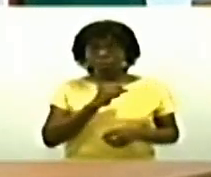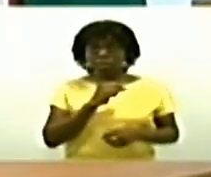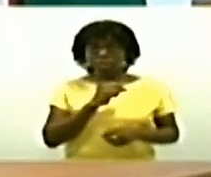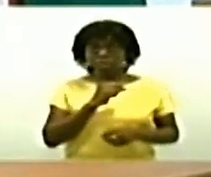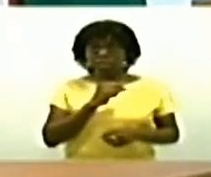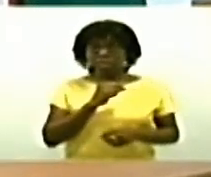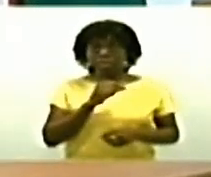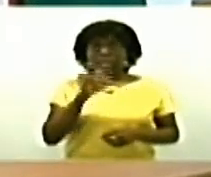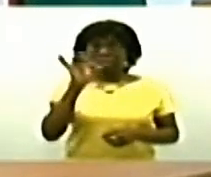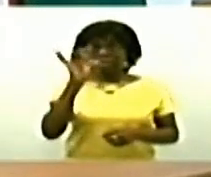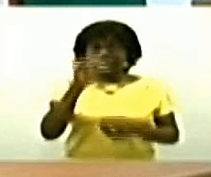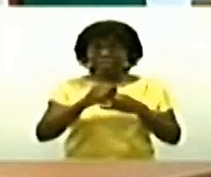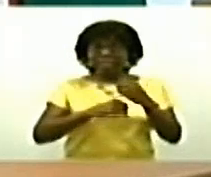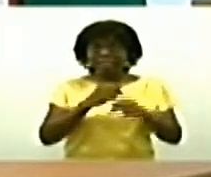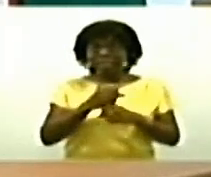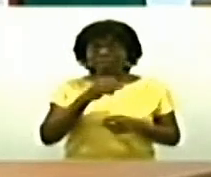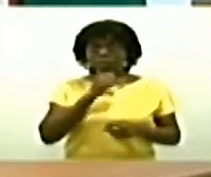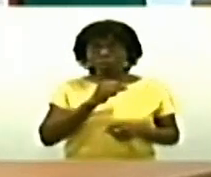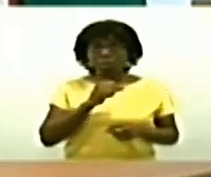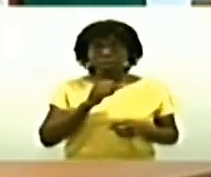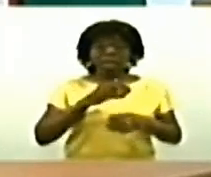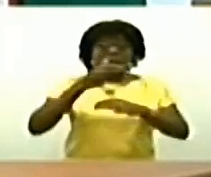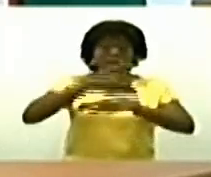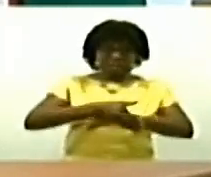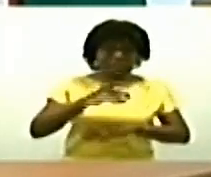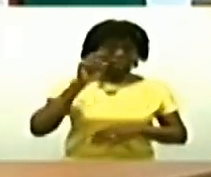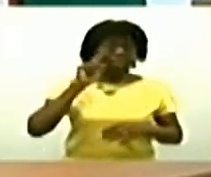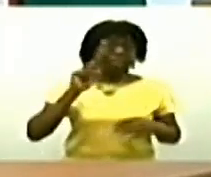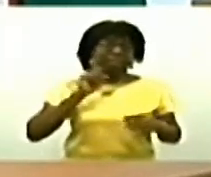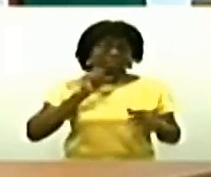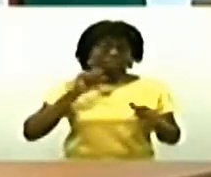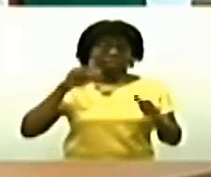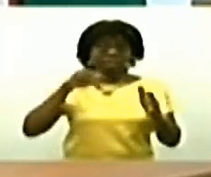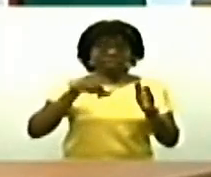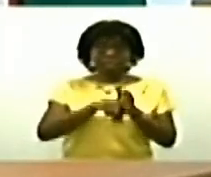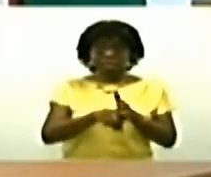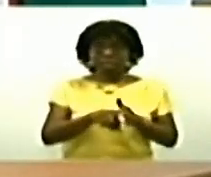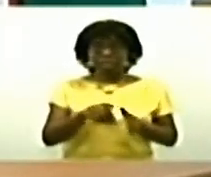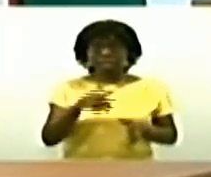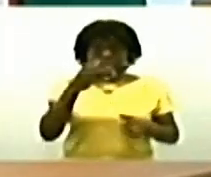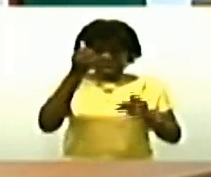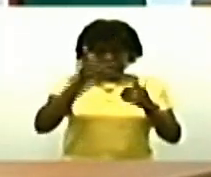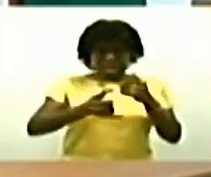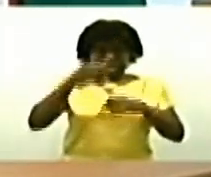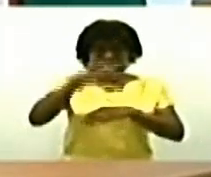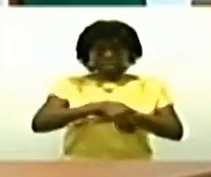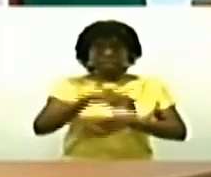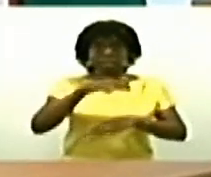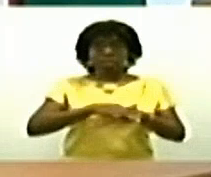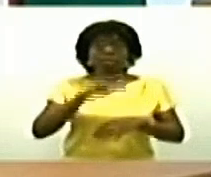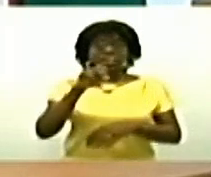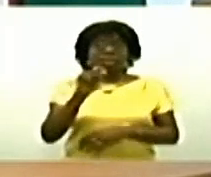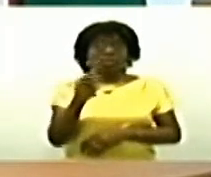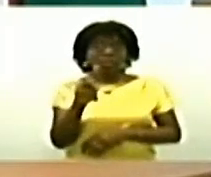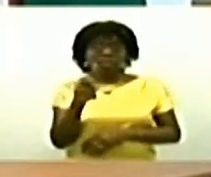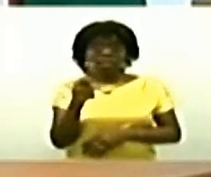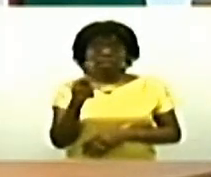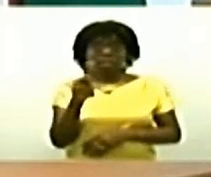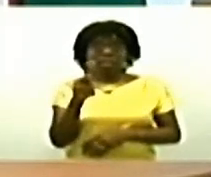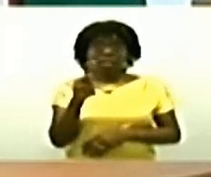An 8-year-old, after which she was sexually assaulted. Last night on the television, a